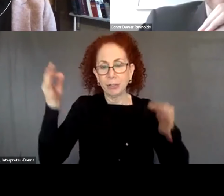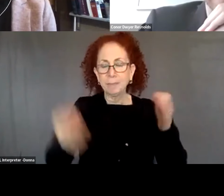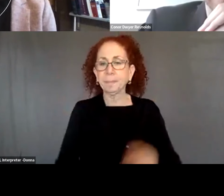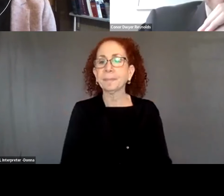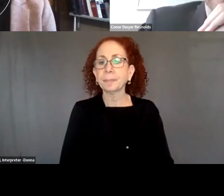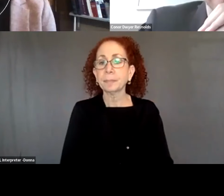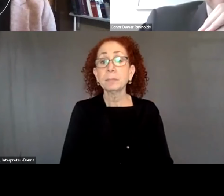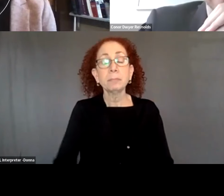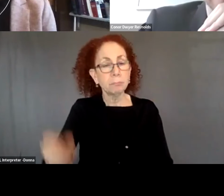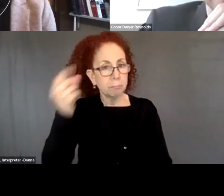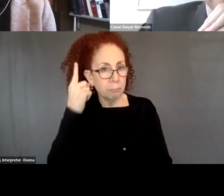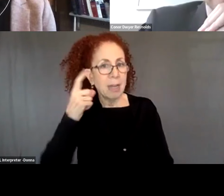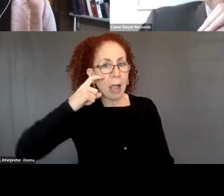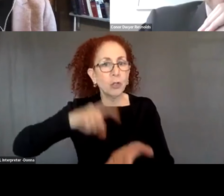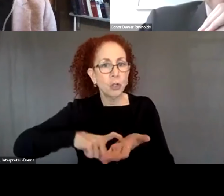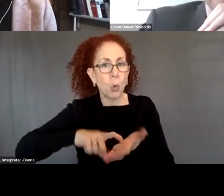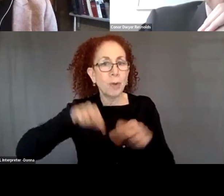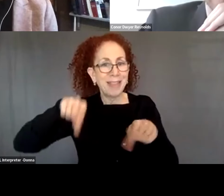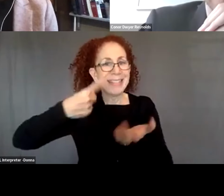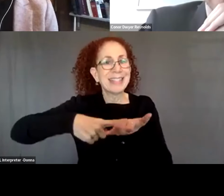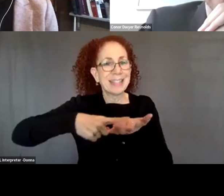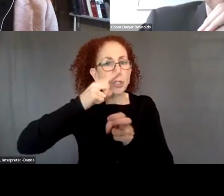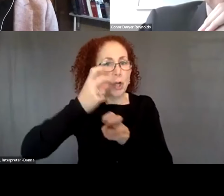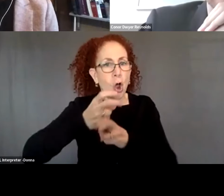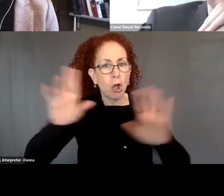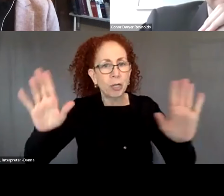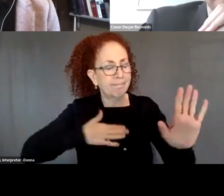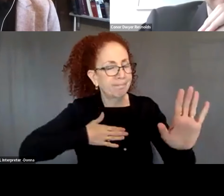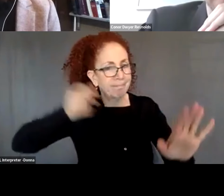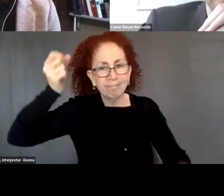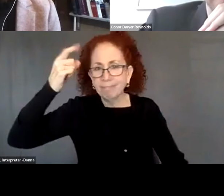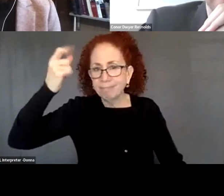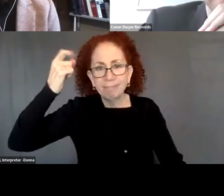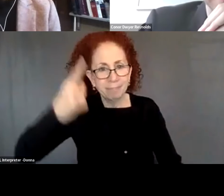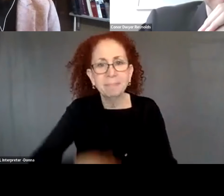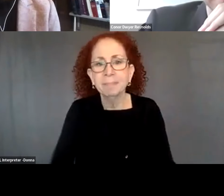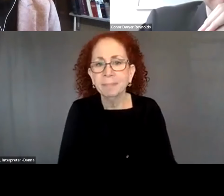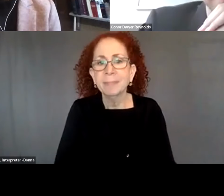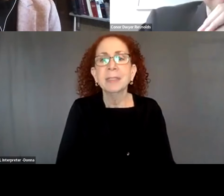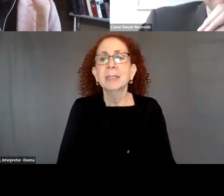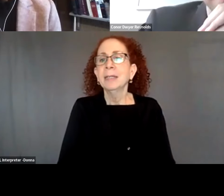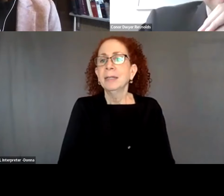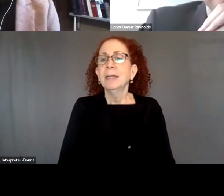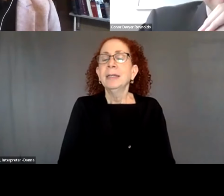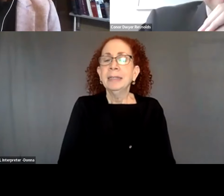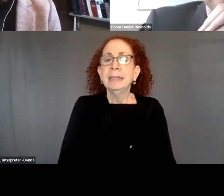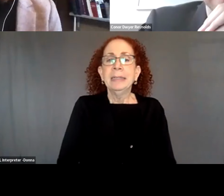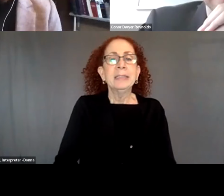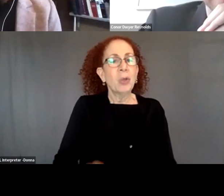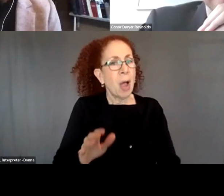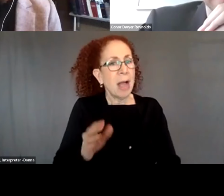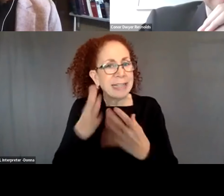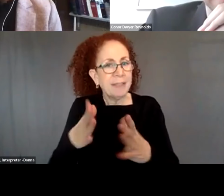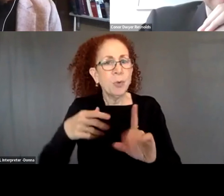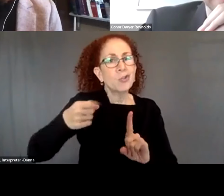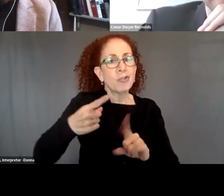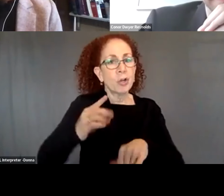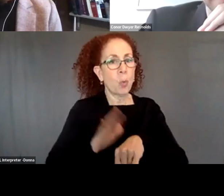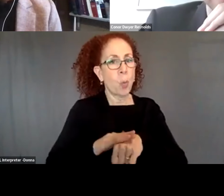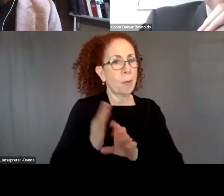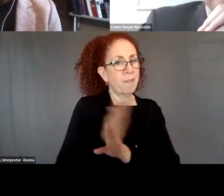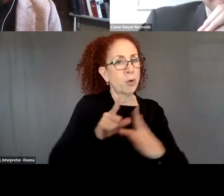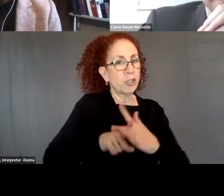note that the discussion is difficult. So I do say, issue a trigger warning before talking